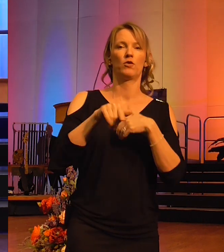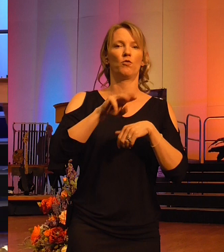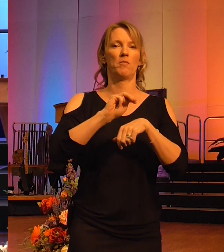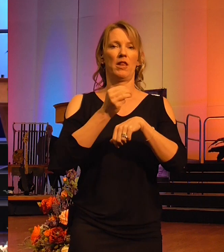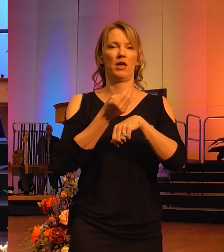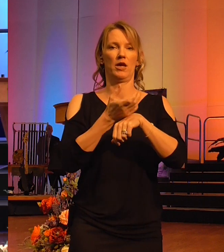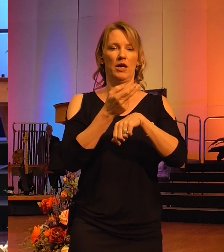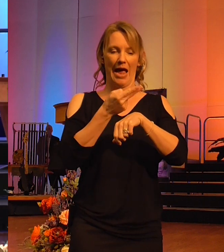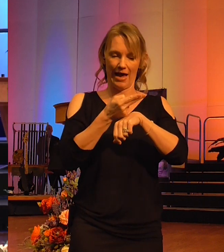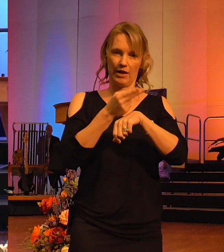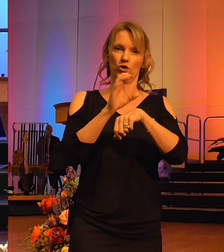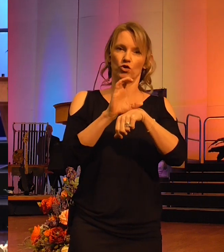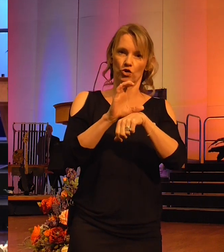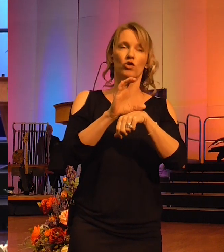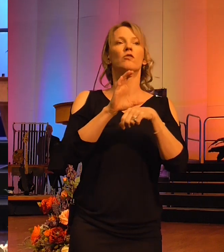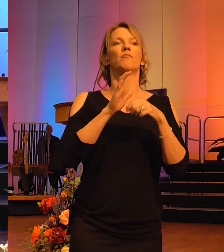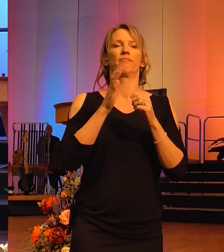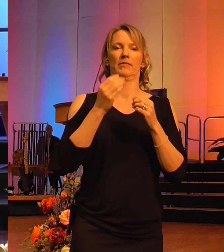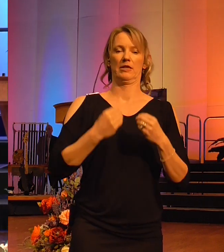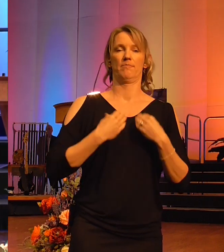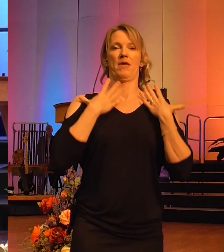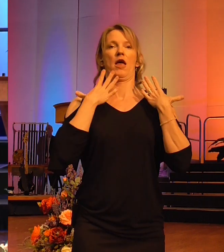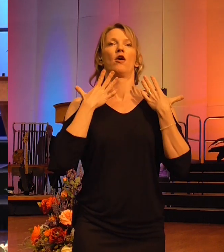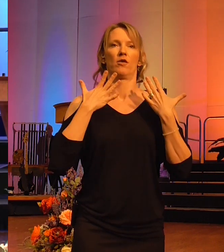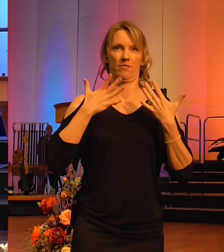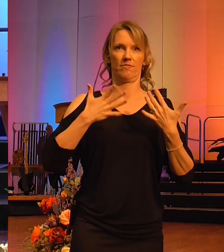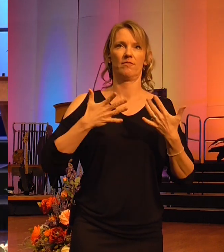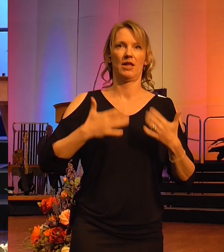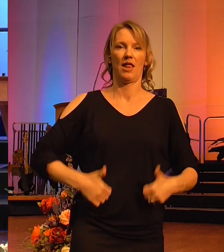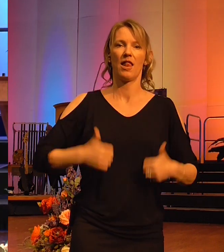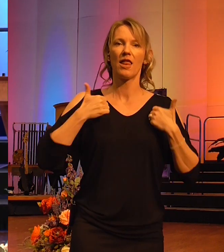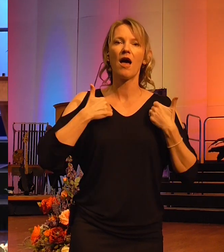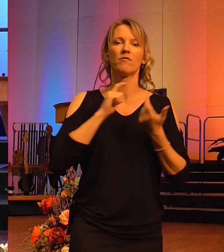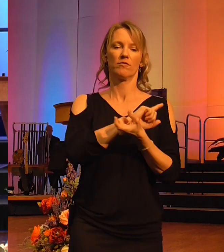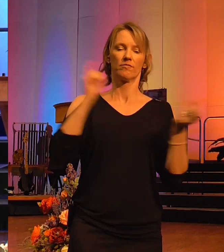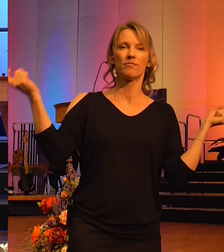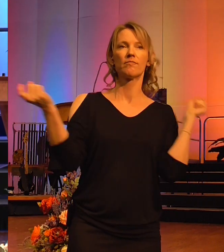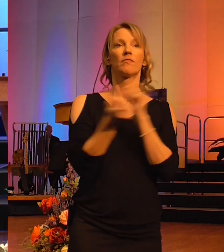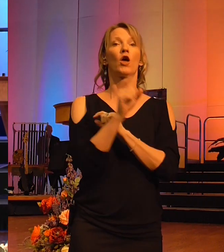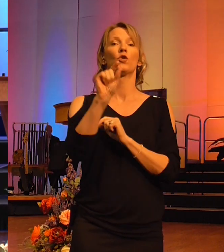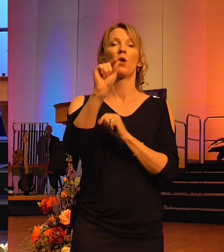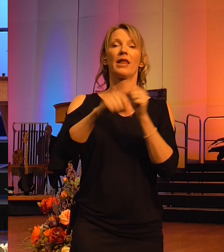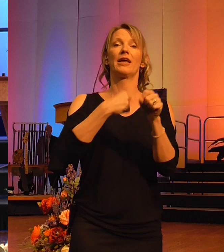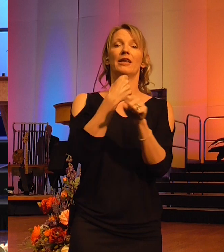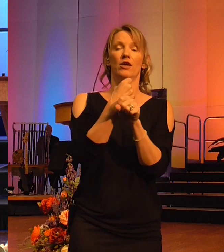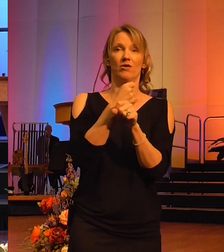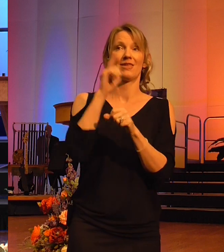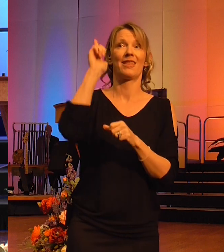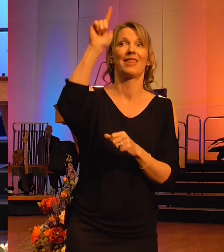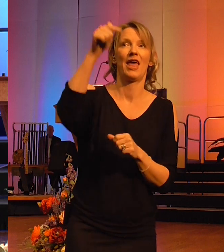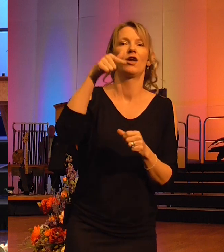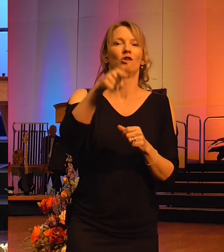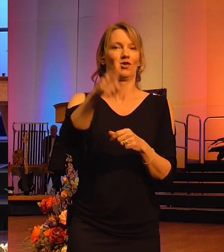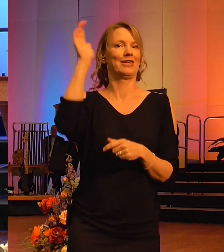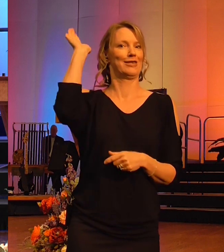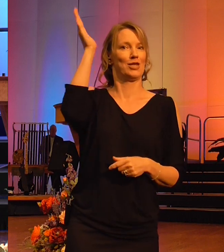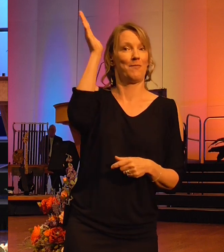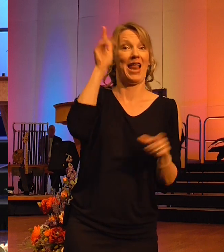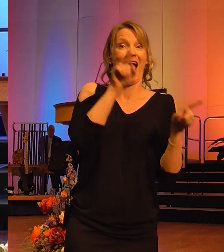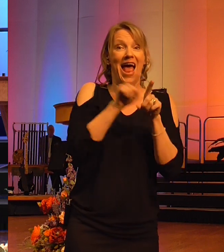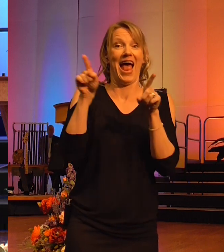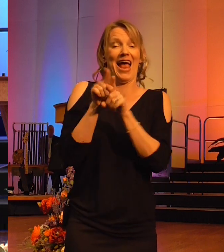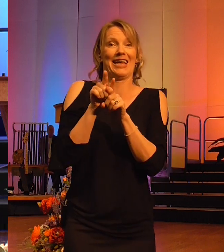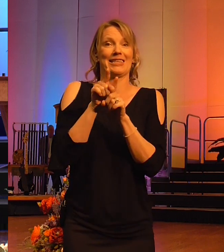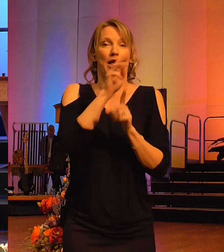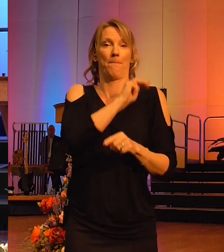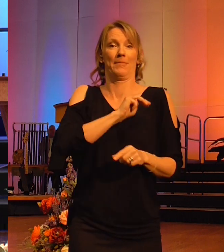and was inspired to continue a life of personal transformation. And 20 years later, she's giving the sermon today as a